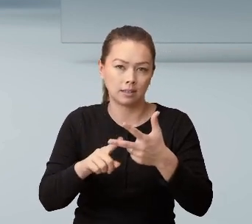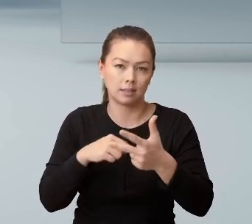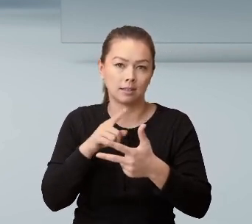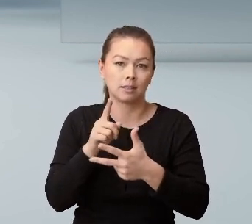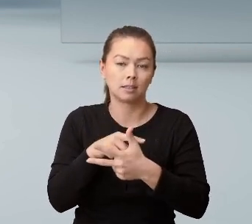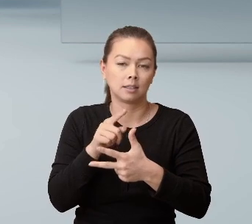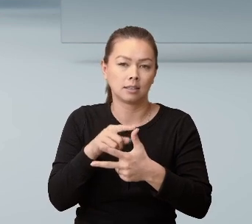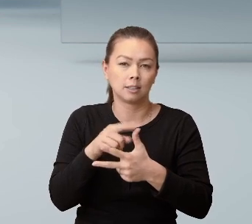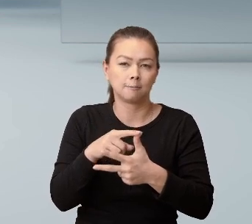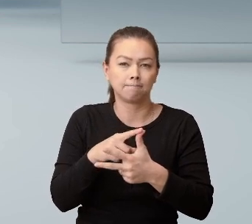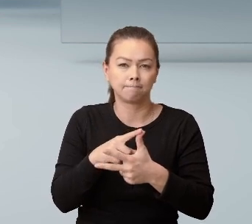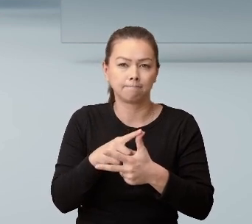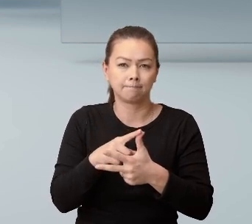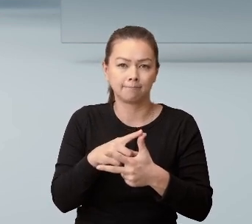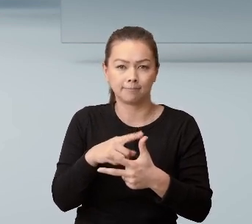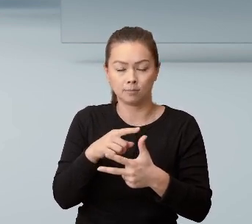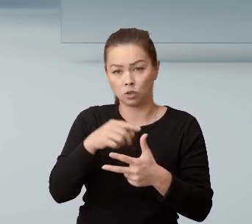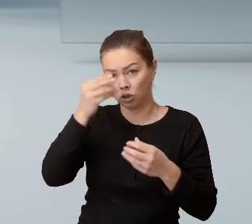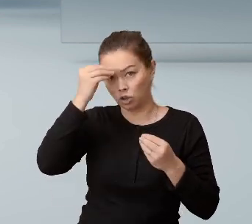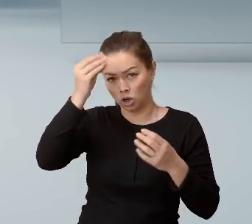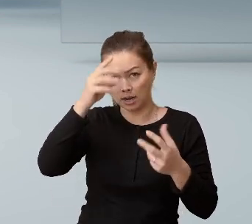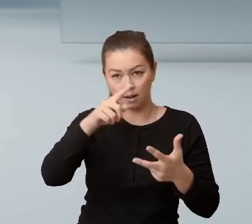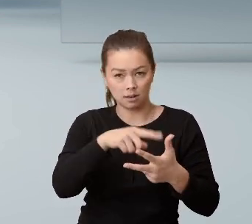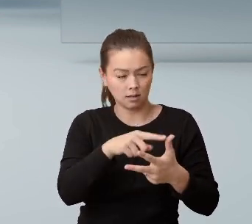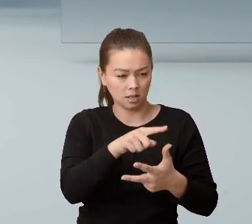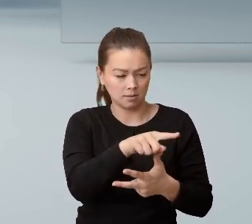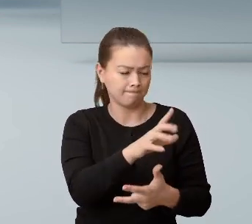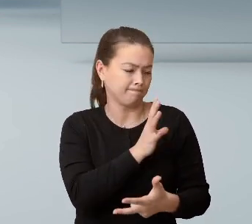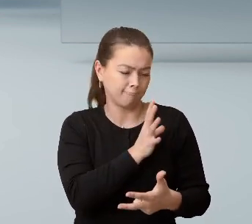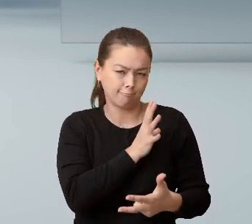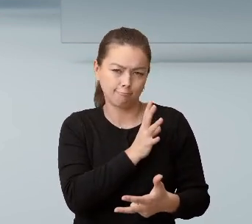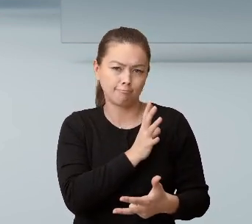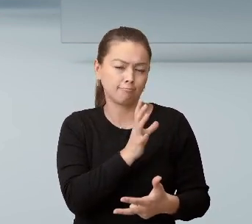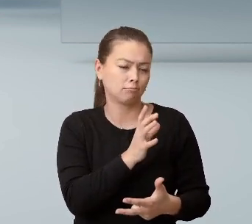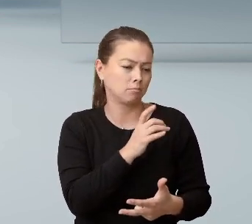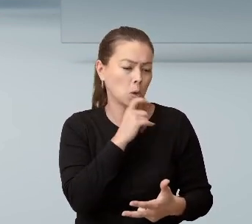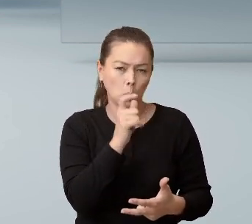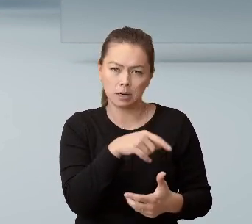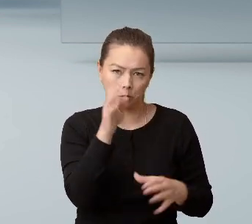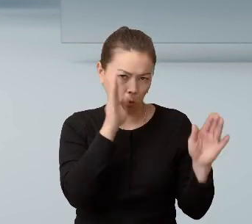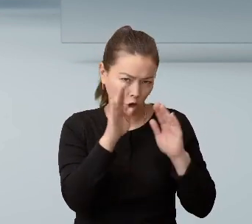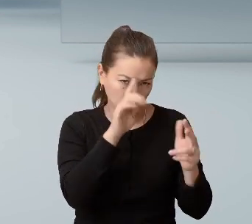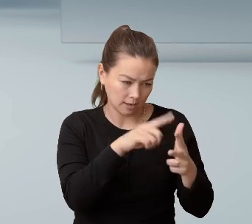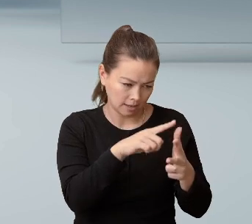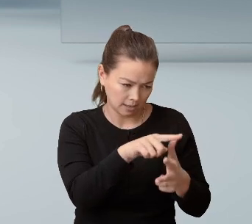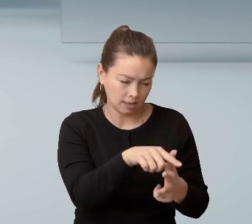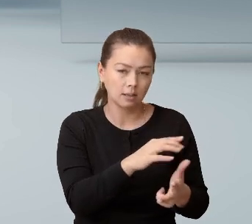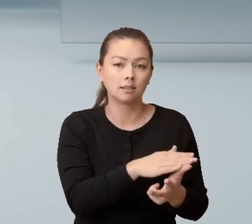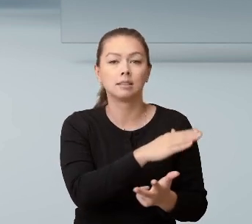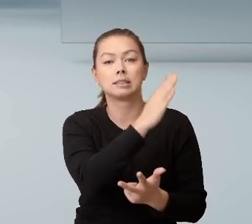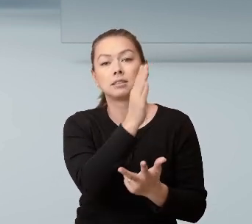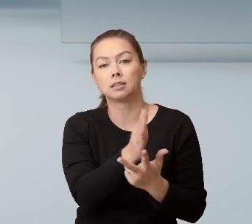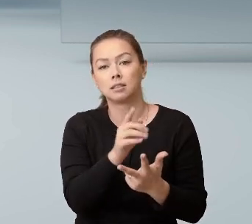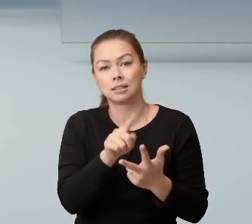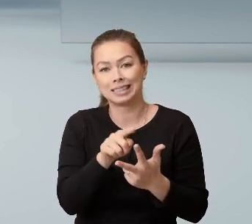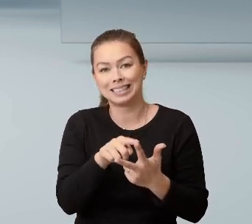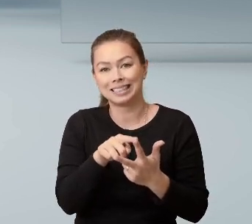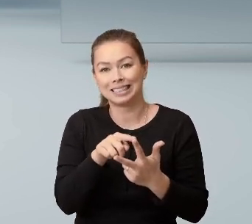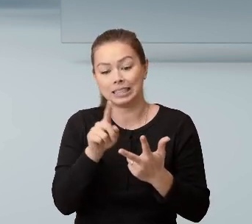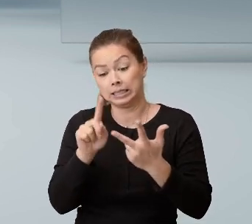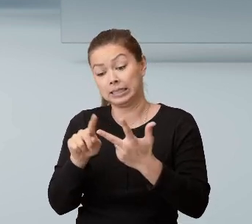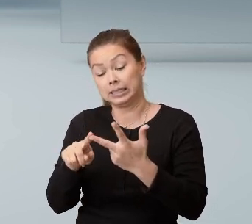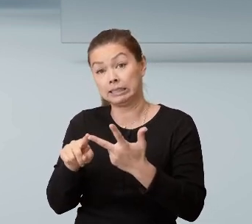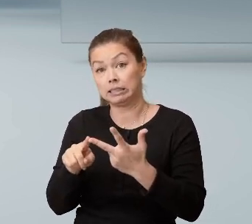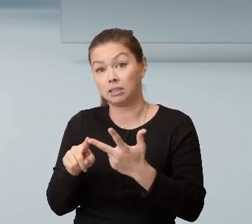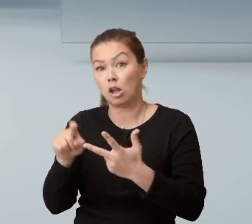the content that, okay, that's fine, that can go through, we don't worry about that too much. And we have the content at the other end